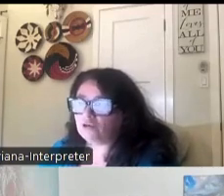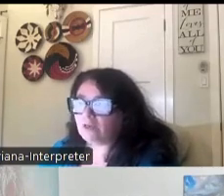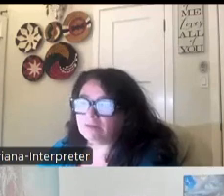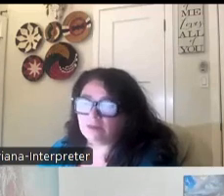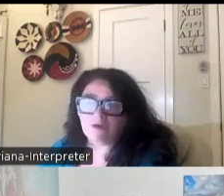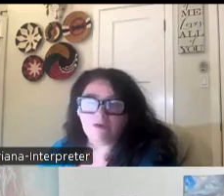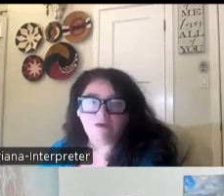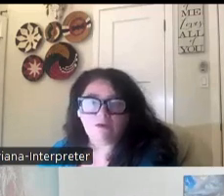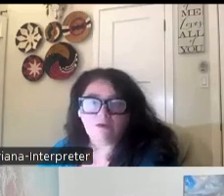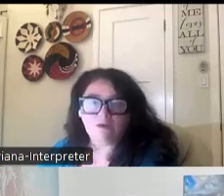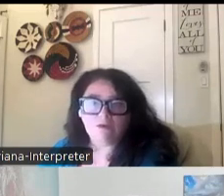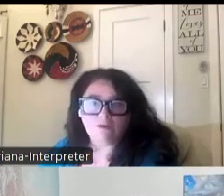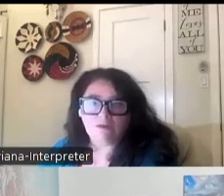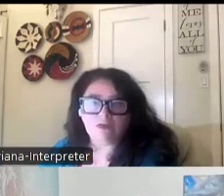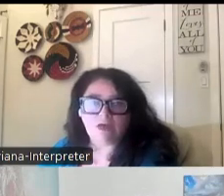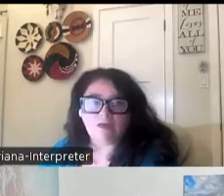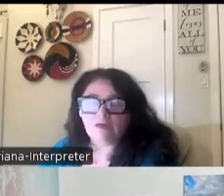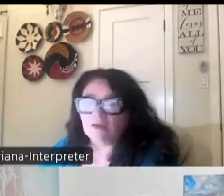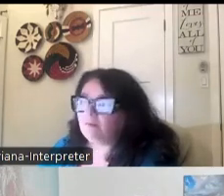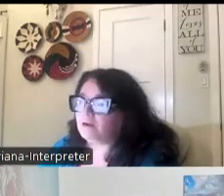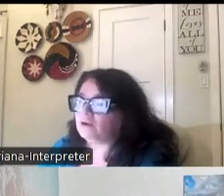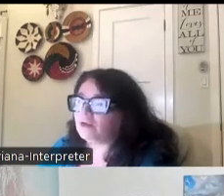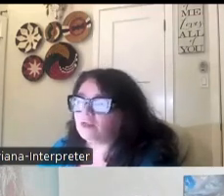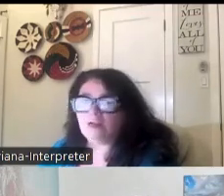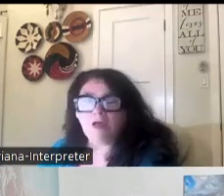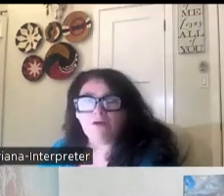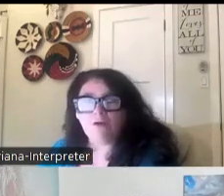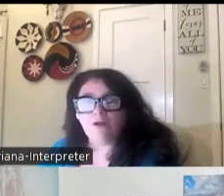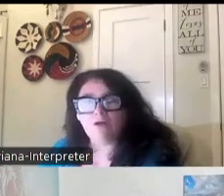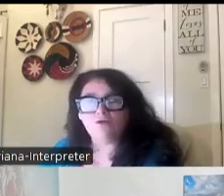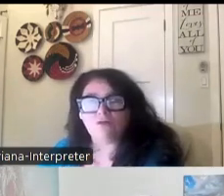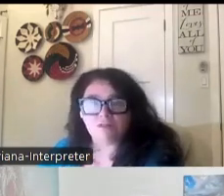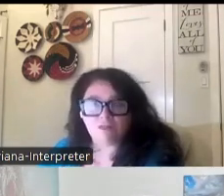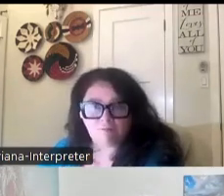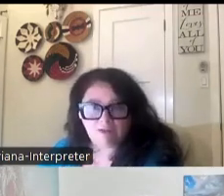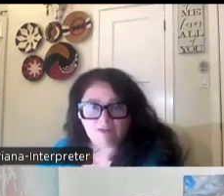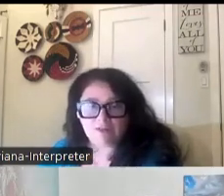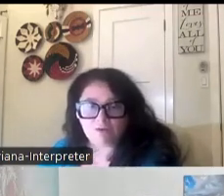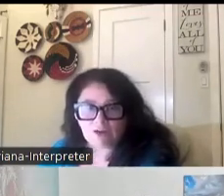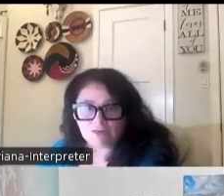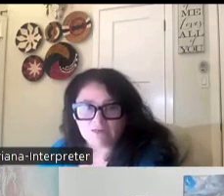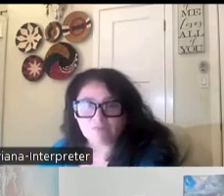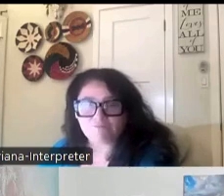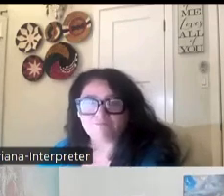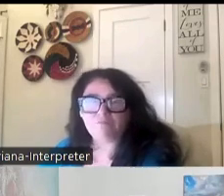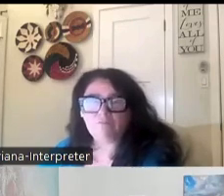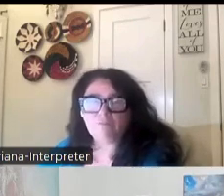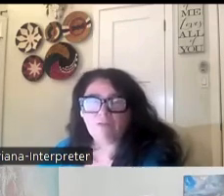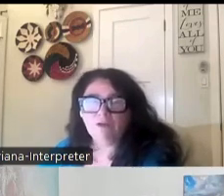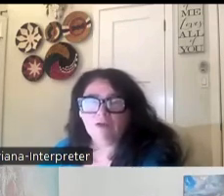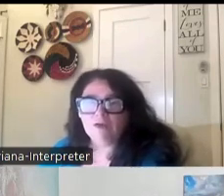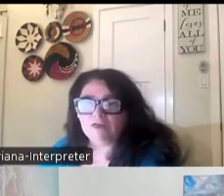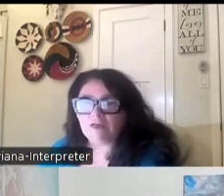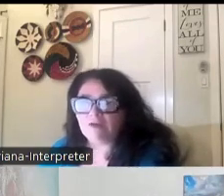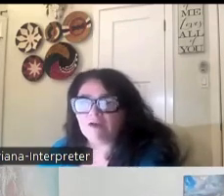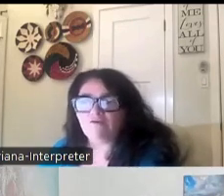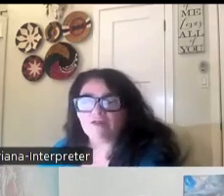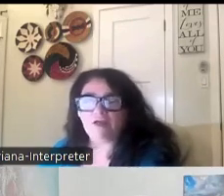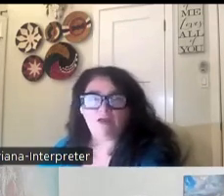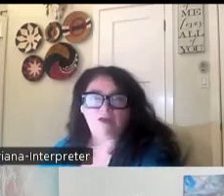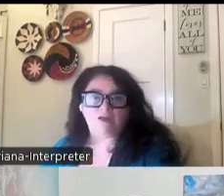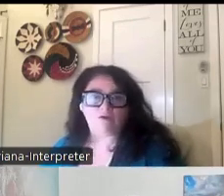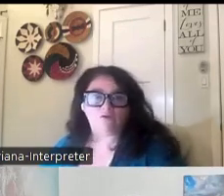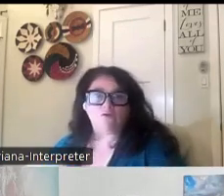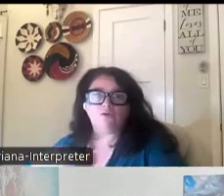implications for natural ecosystems as well as irrigated uh, agriculture and even people's gardens and